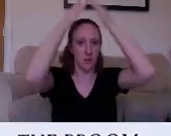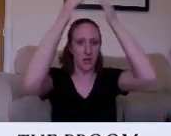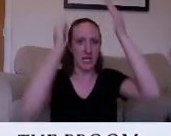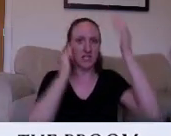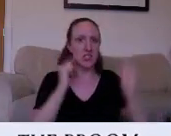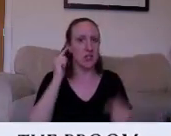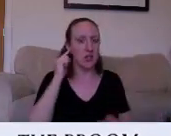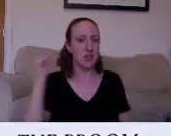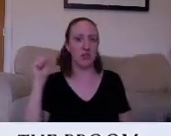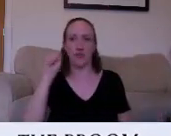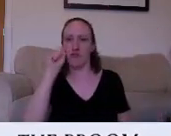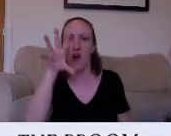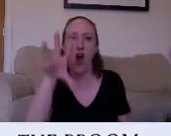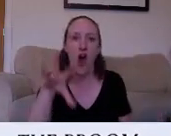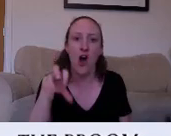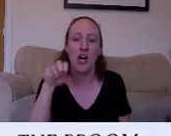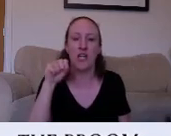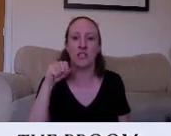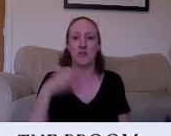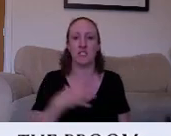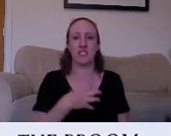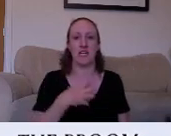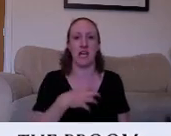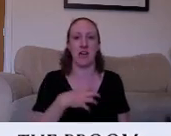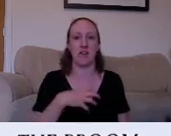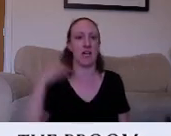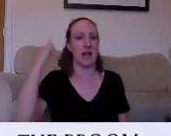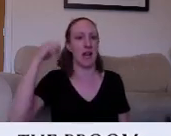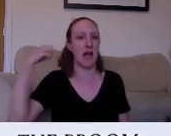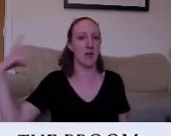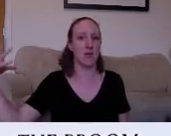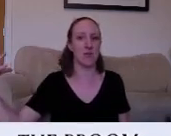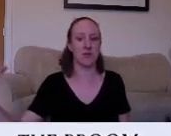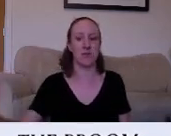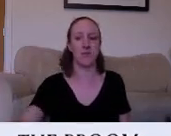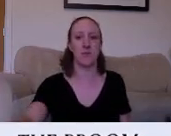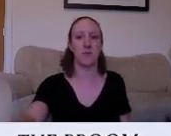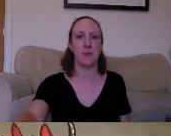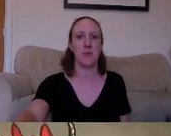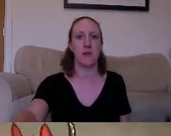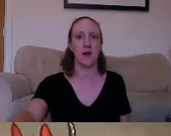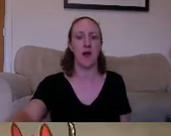the witch heard a roar that was scary and loud.